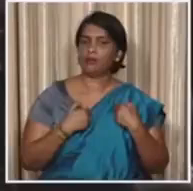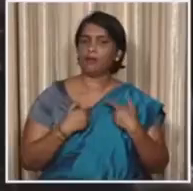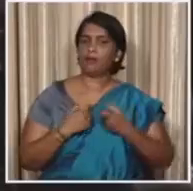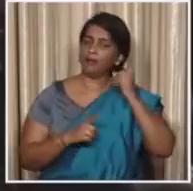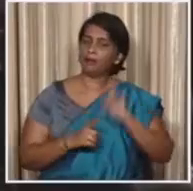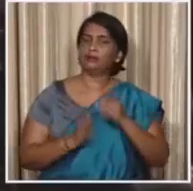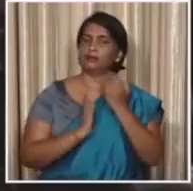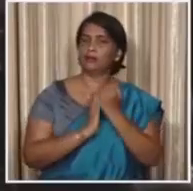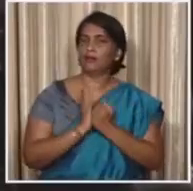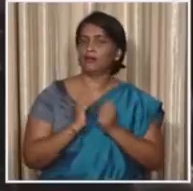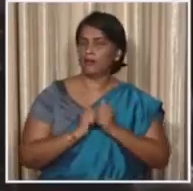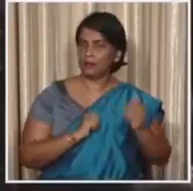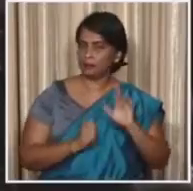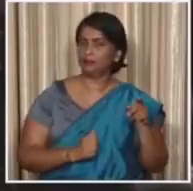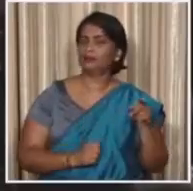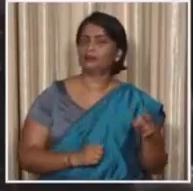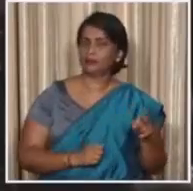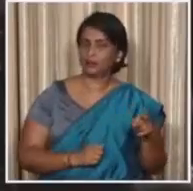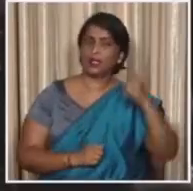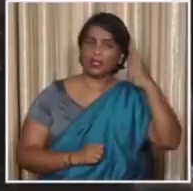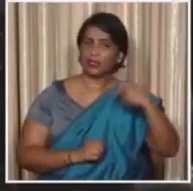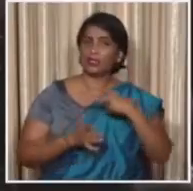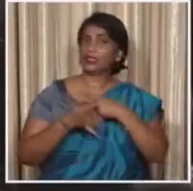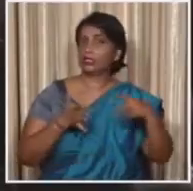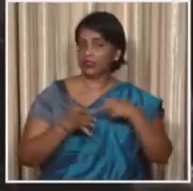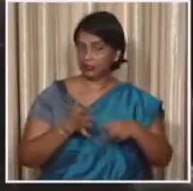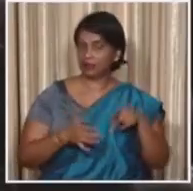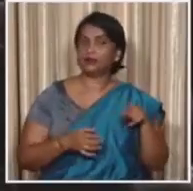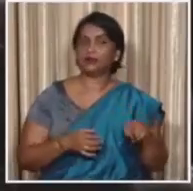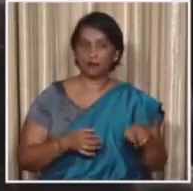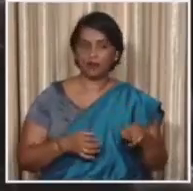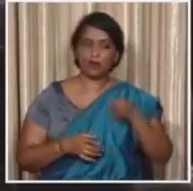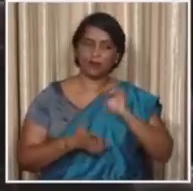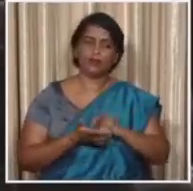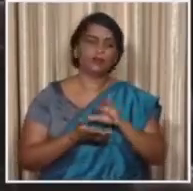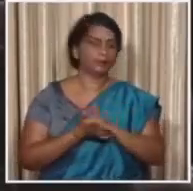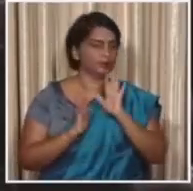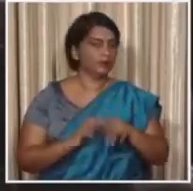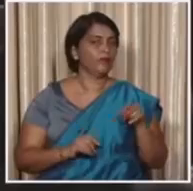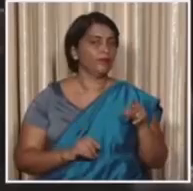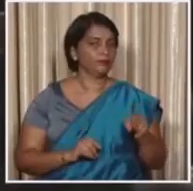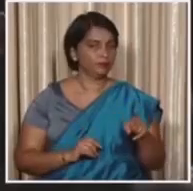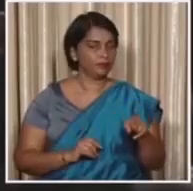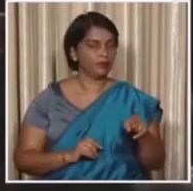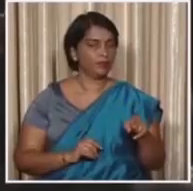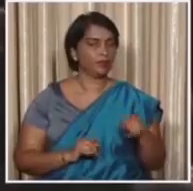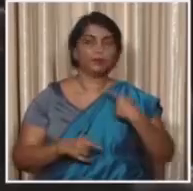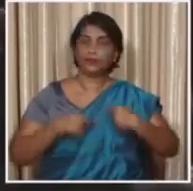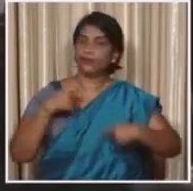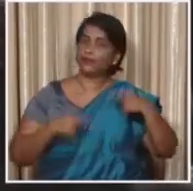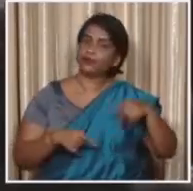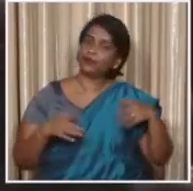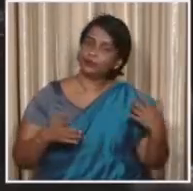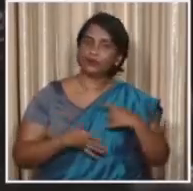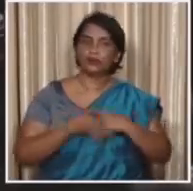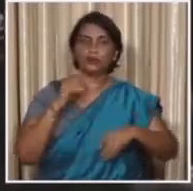even calling for a debate or a vote. And only because our party has decided